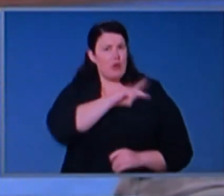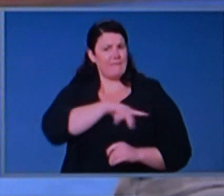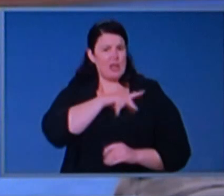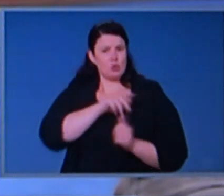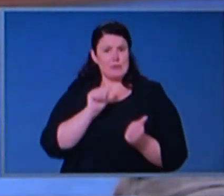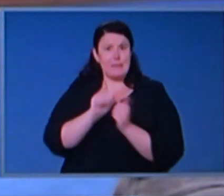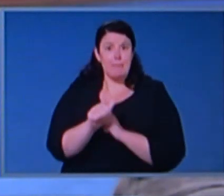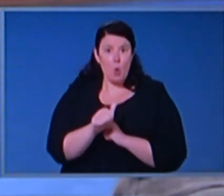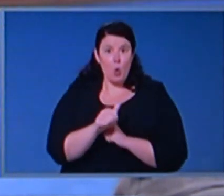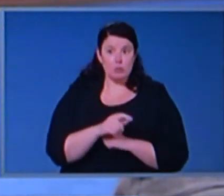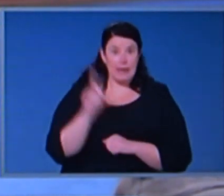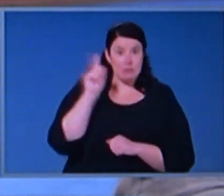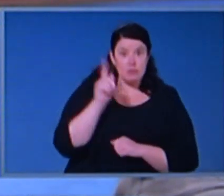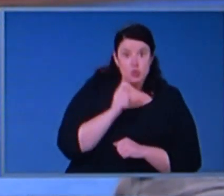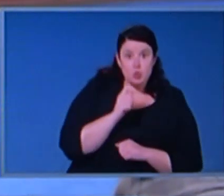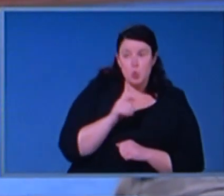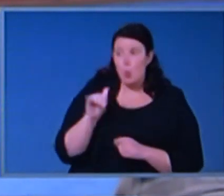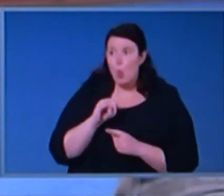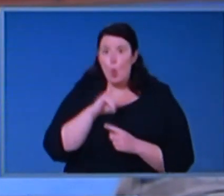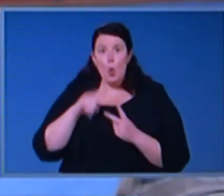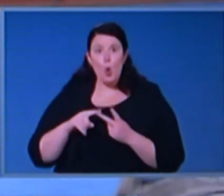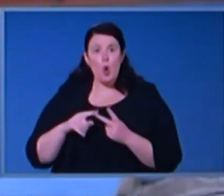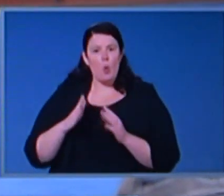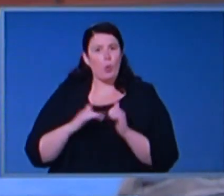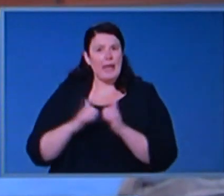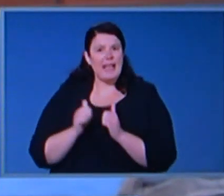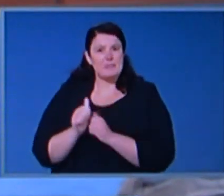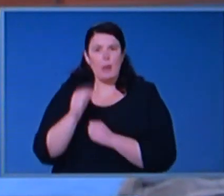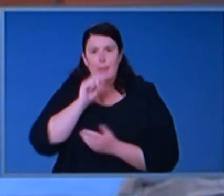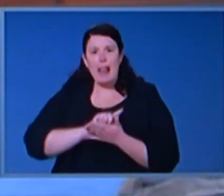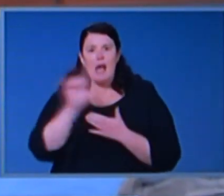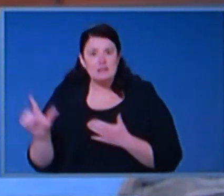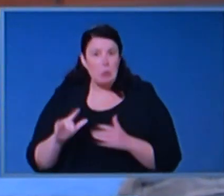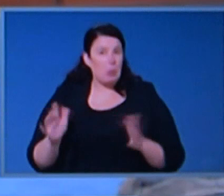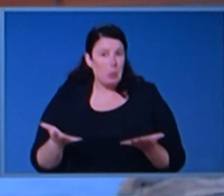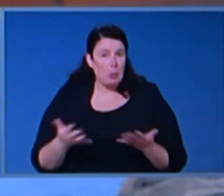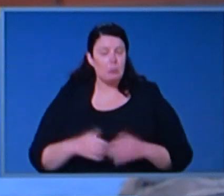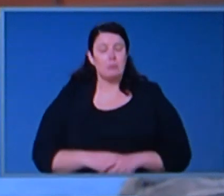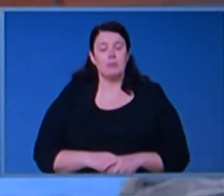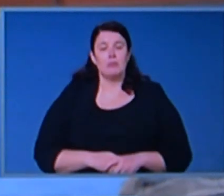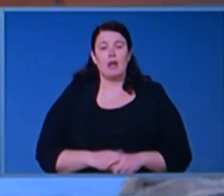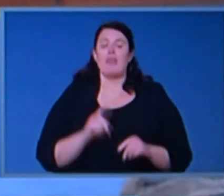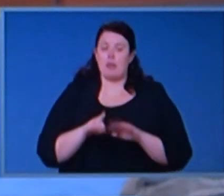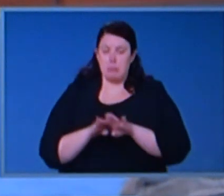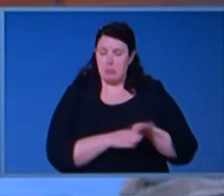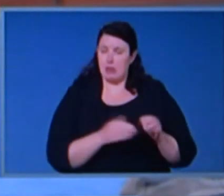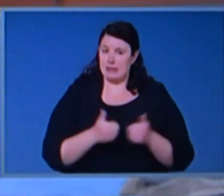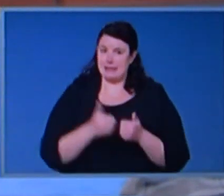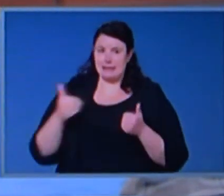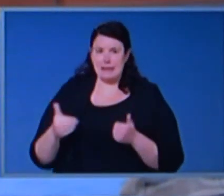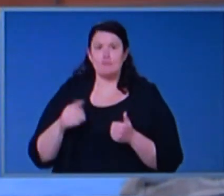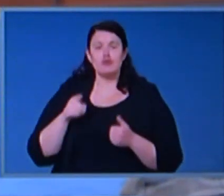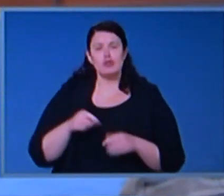return before community level support, or vice versa? And secondly, on a separate matter, now that the Pell case has